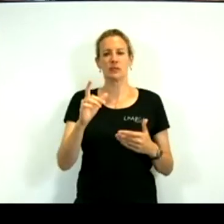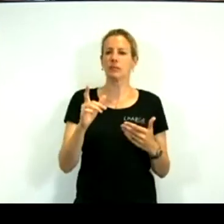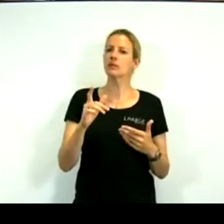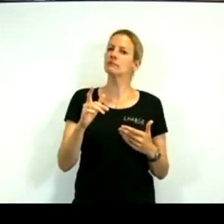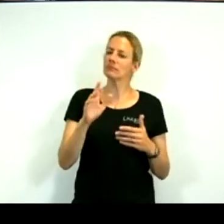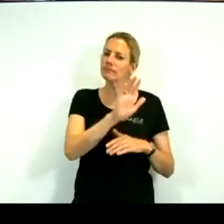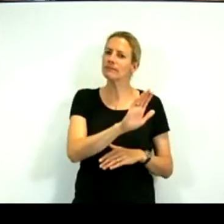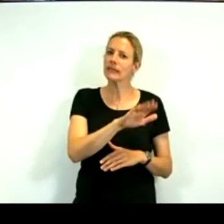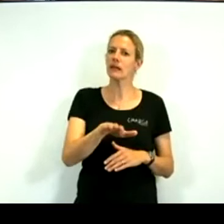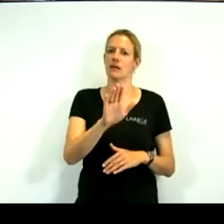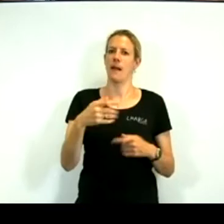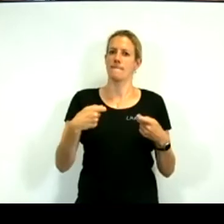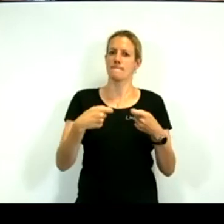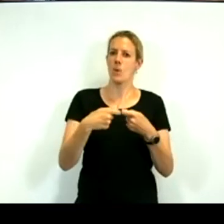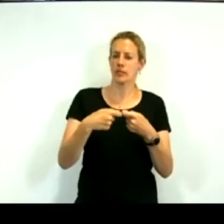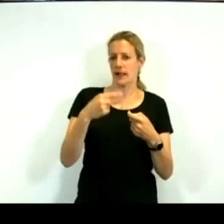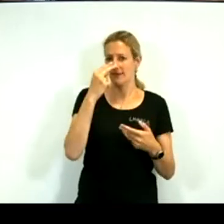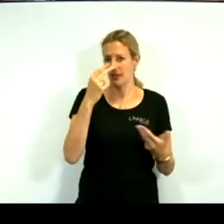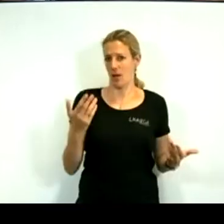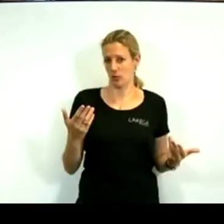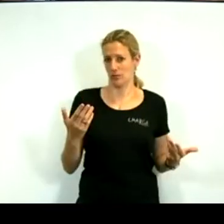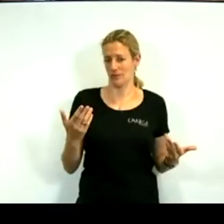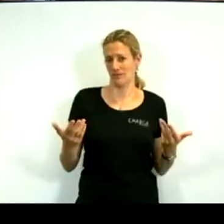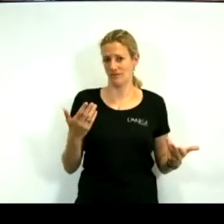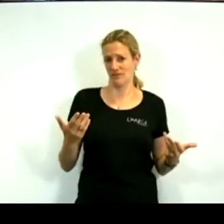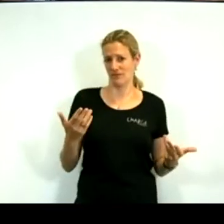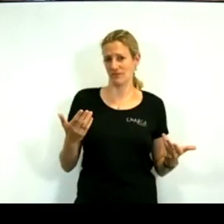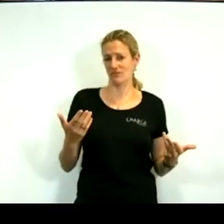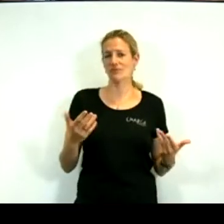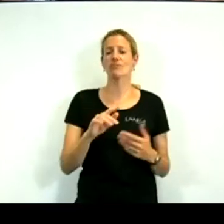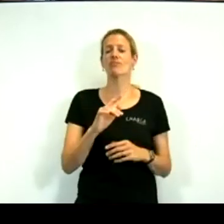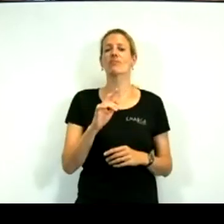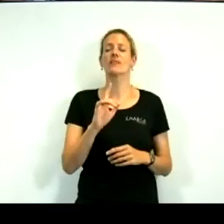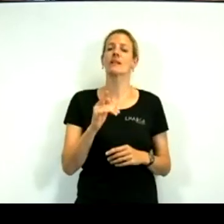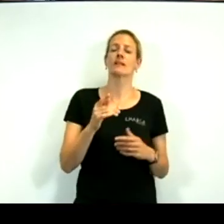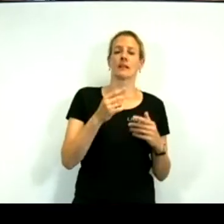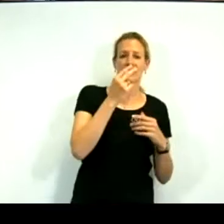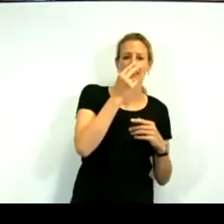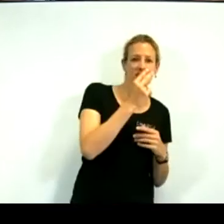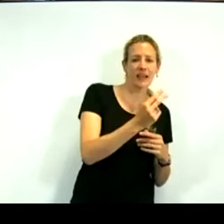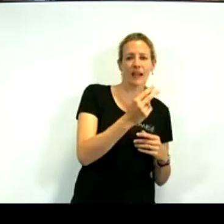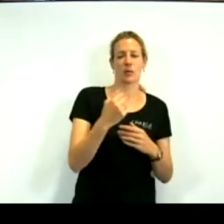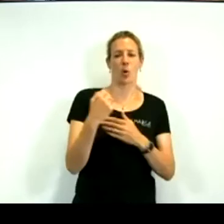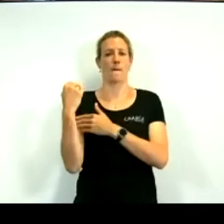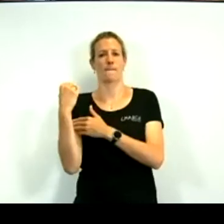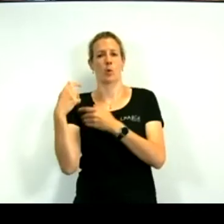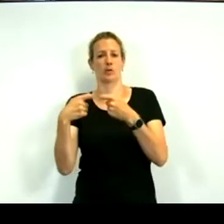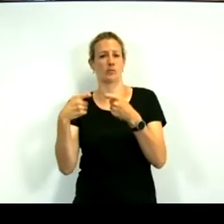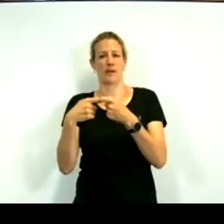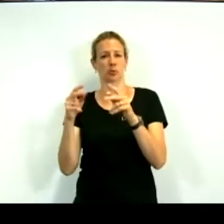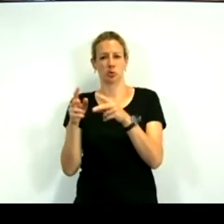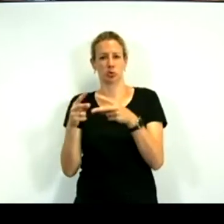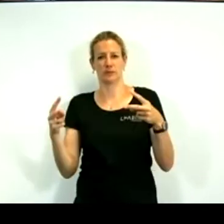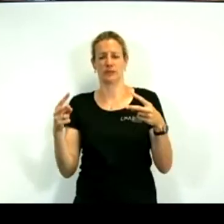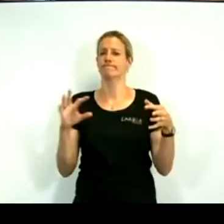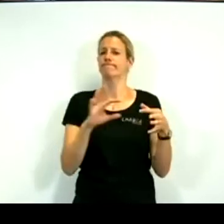vision develop if the child's muscle tone is abnormal? If their muscles are very, very stiff